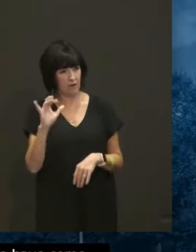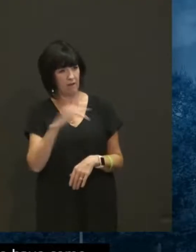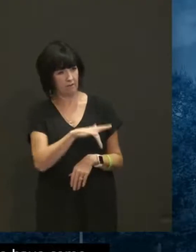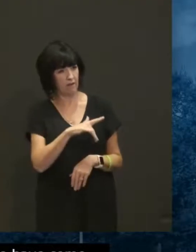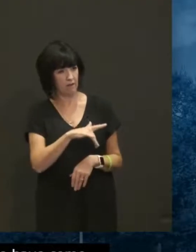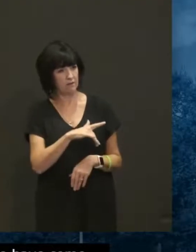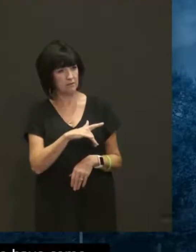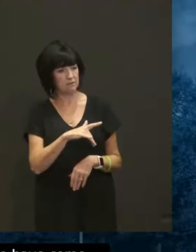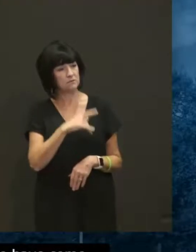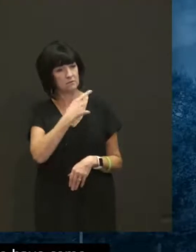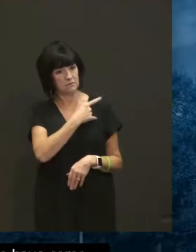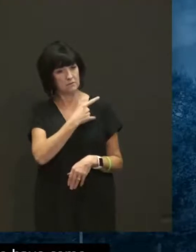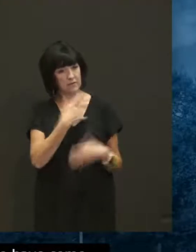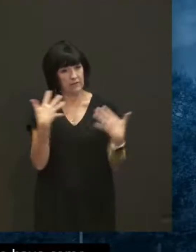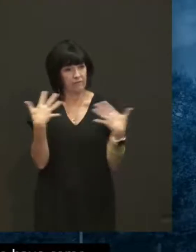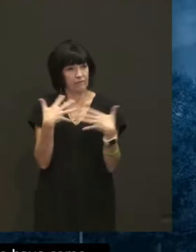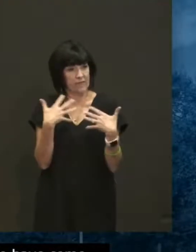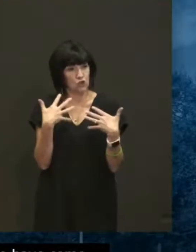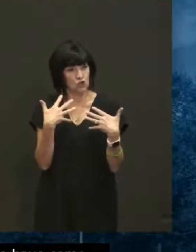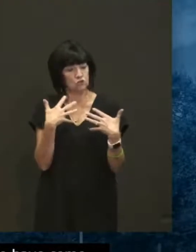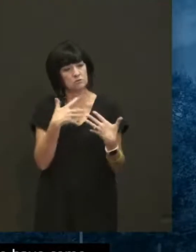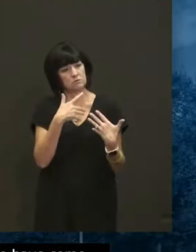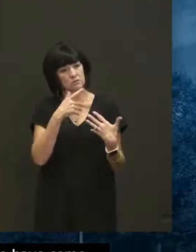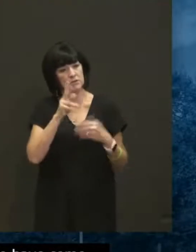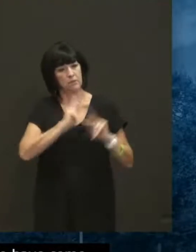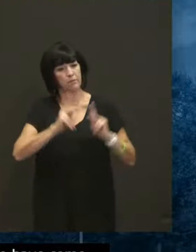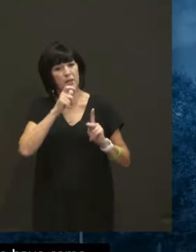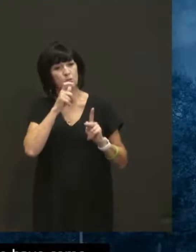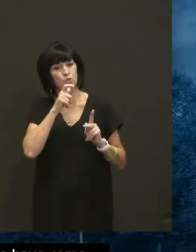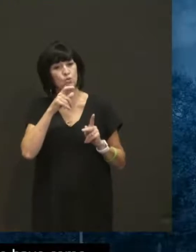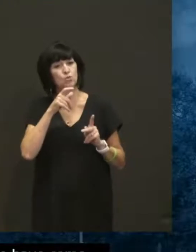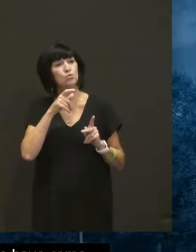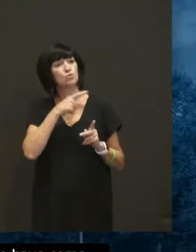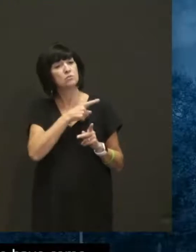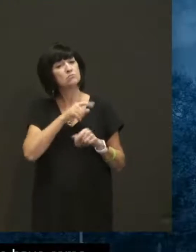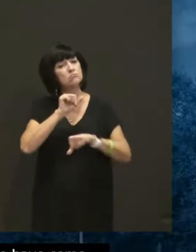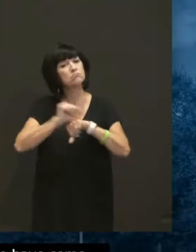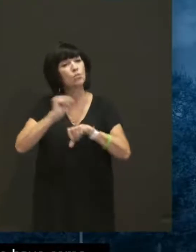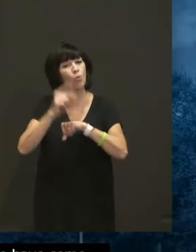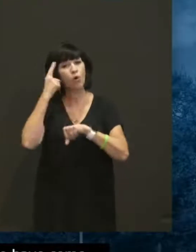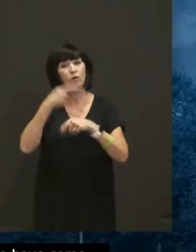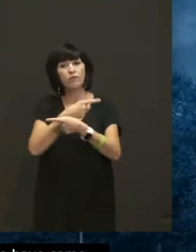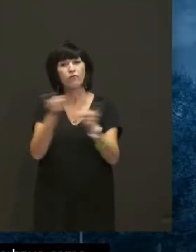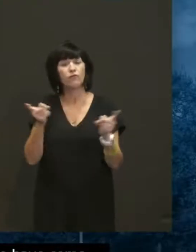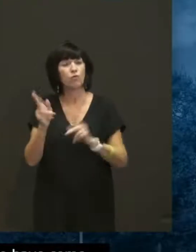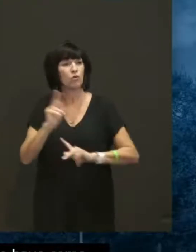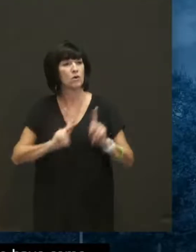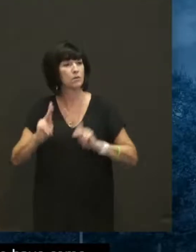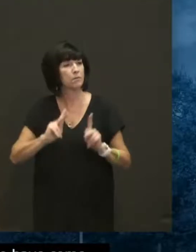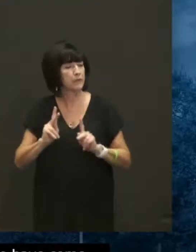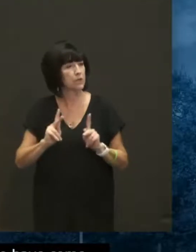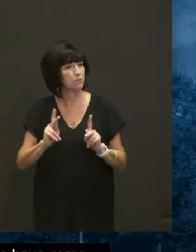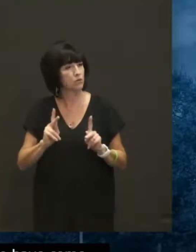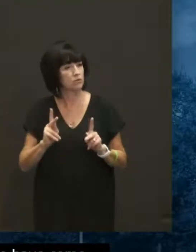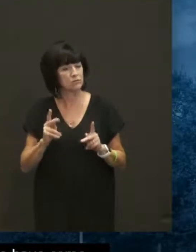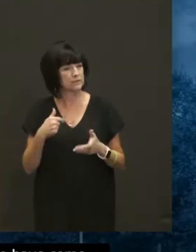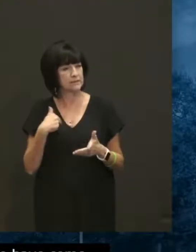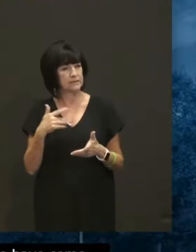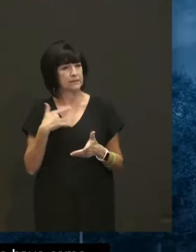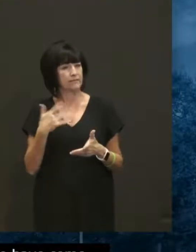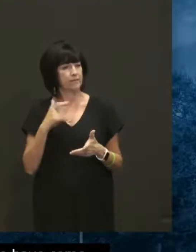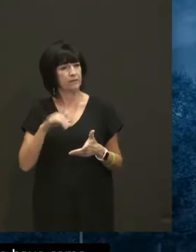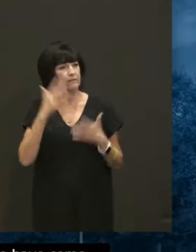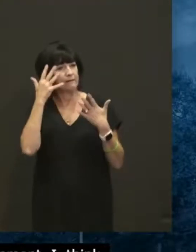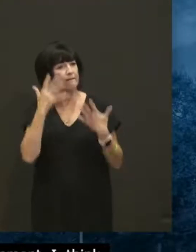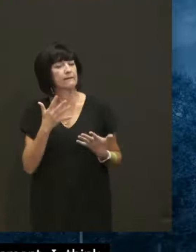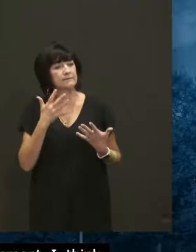officials is really a sad statement. I think it's a statement on our political culture and the folks that cultivate